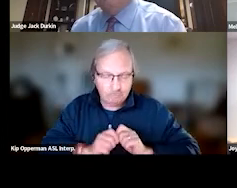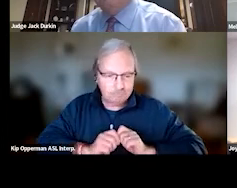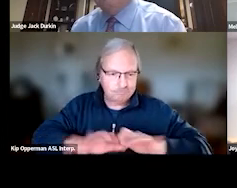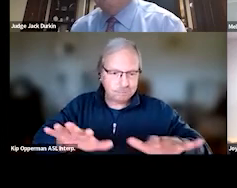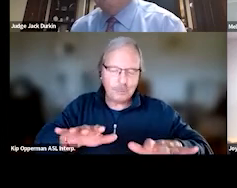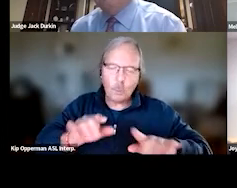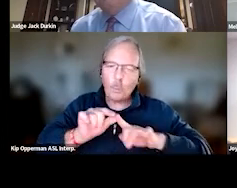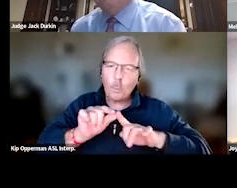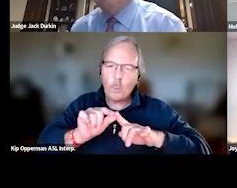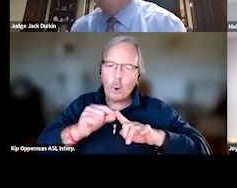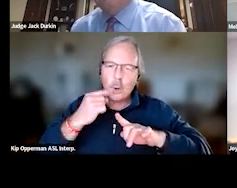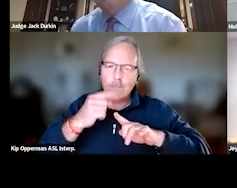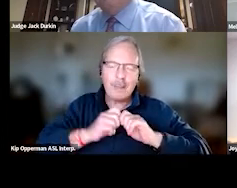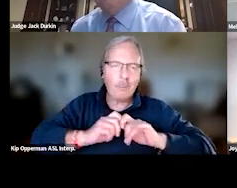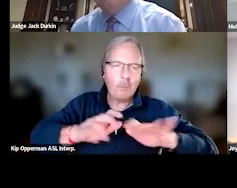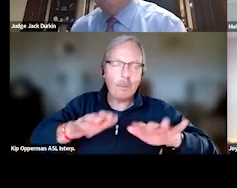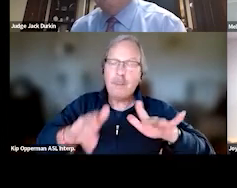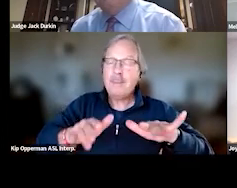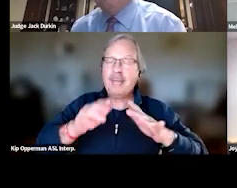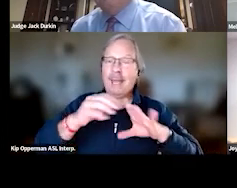even get like an email list